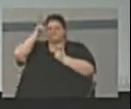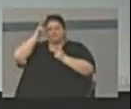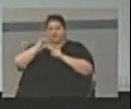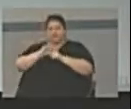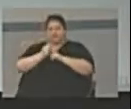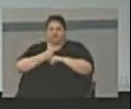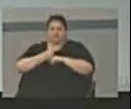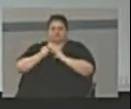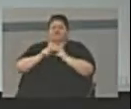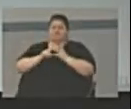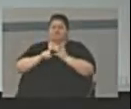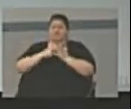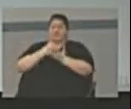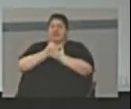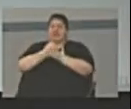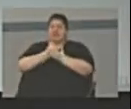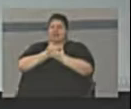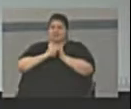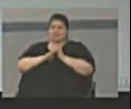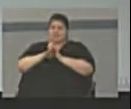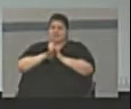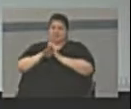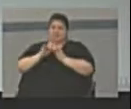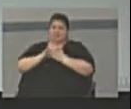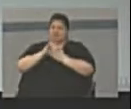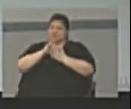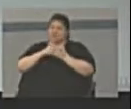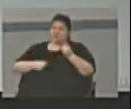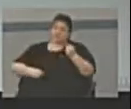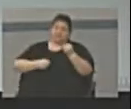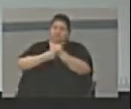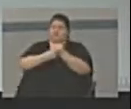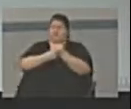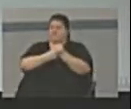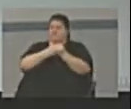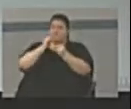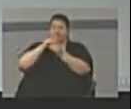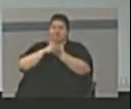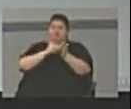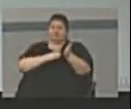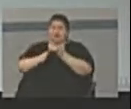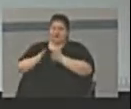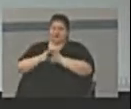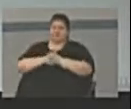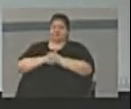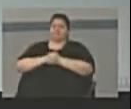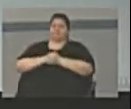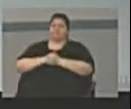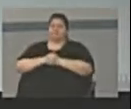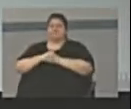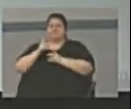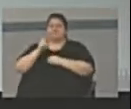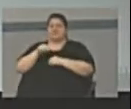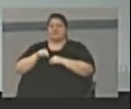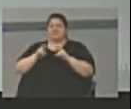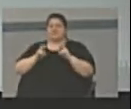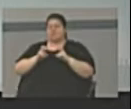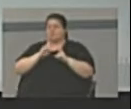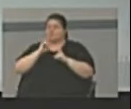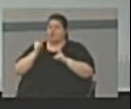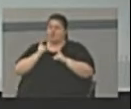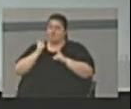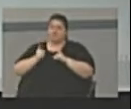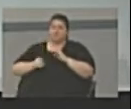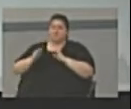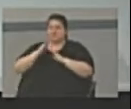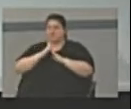Economic development we see as really being a cornerstone for this plan in terms of these are topics that always came to the top whenever we